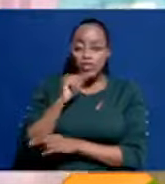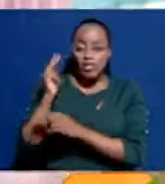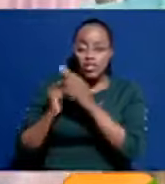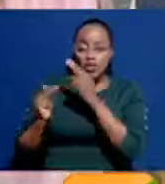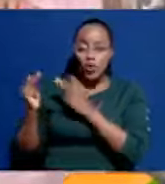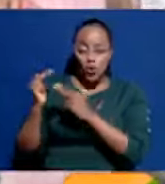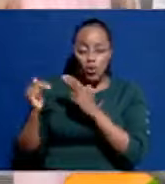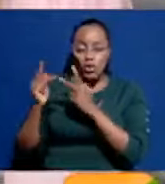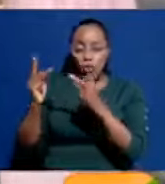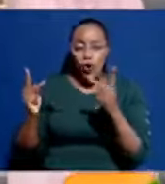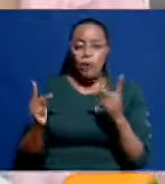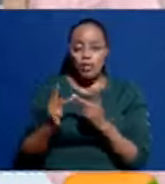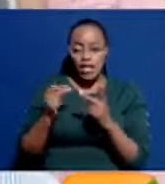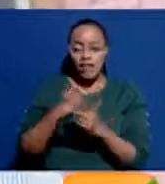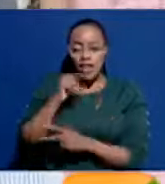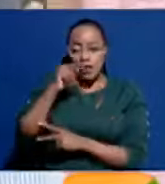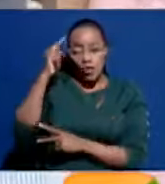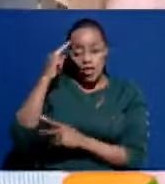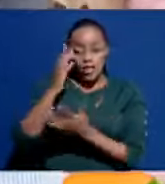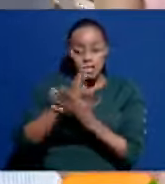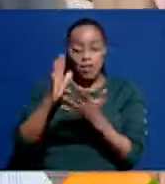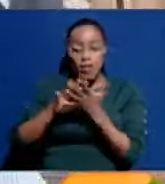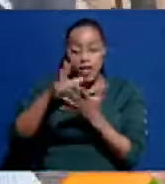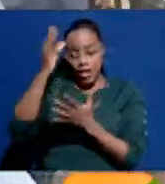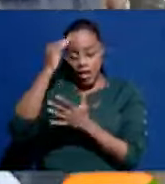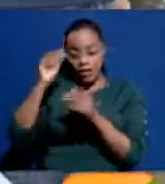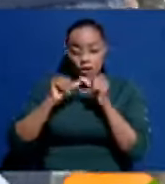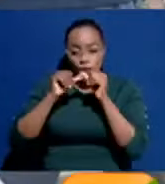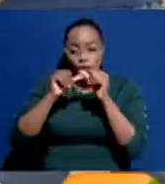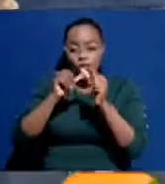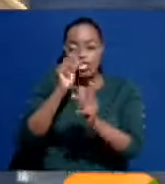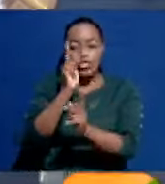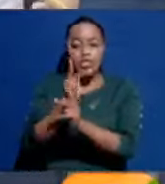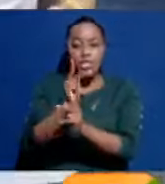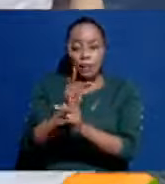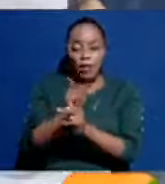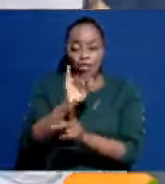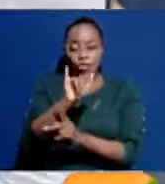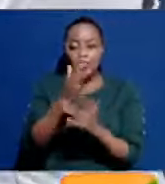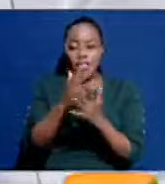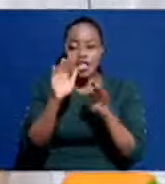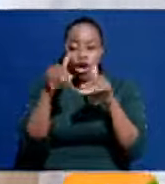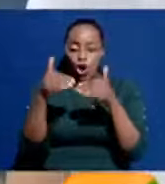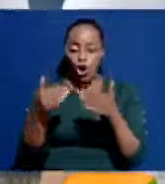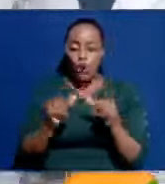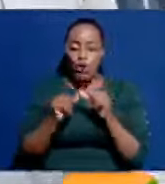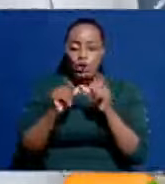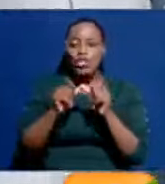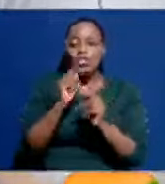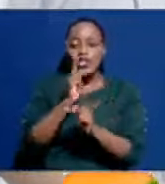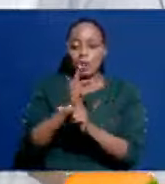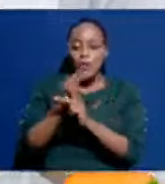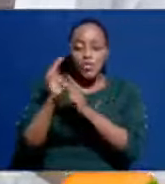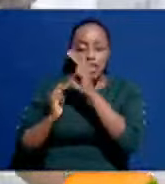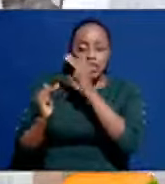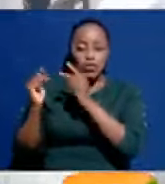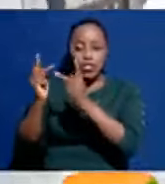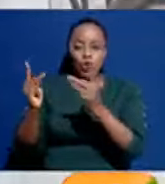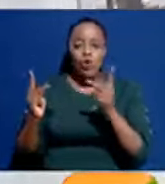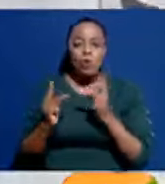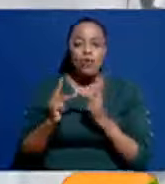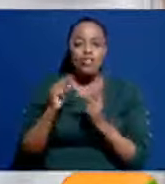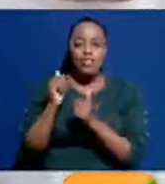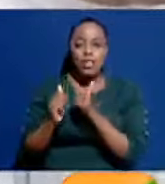sites nyingi. Kwa nadhani kuna cha kujifunza kwamba tuendelee kuhifadhi vile vitu, au tuendelee kuhifadhi vile historical sites